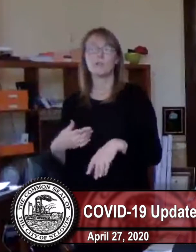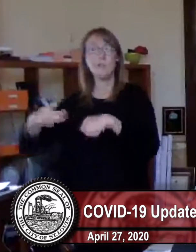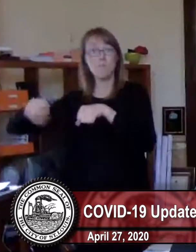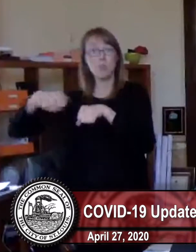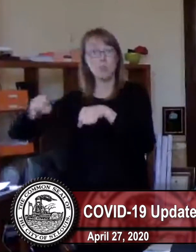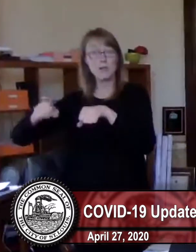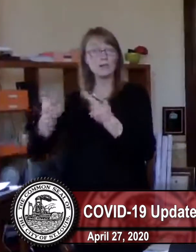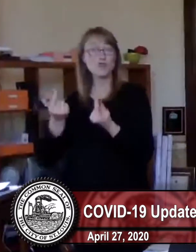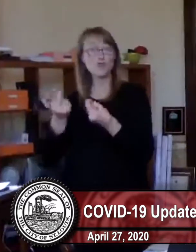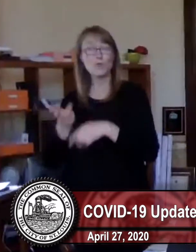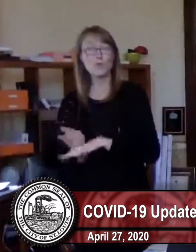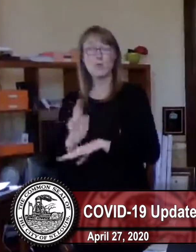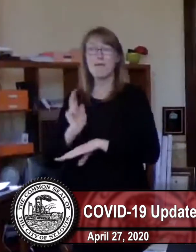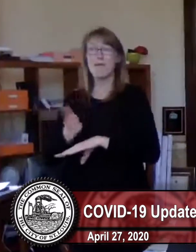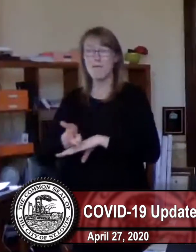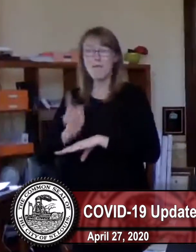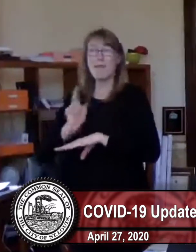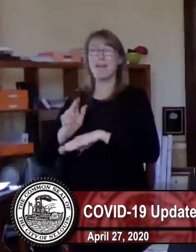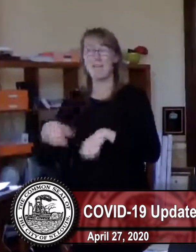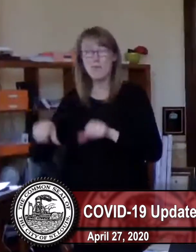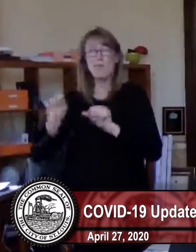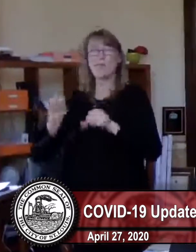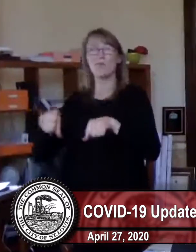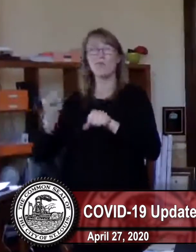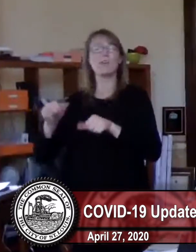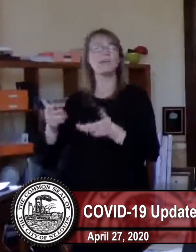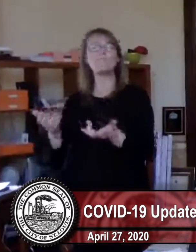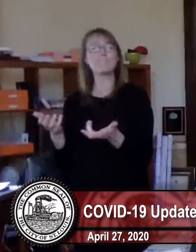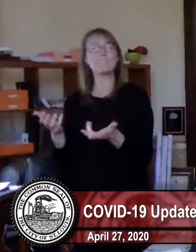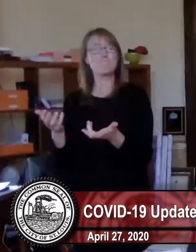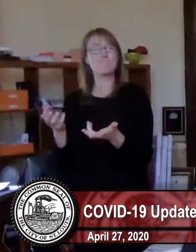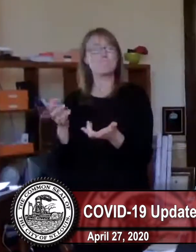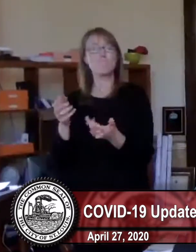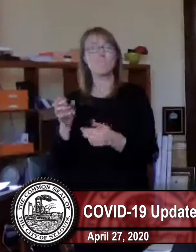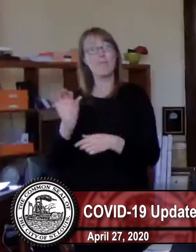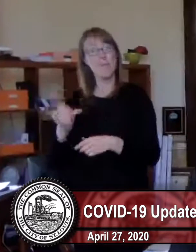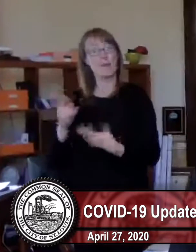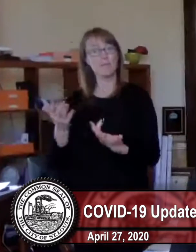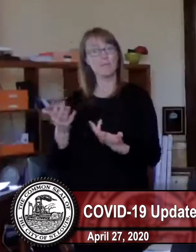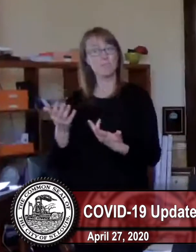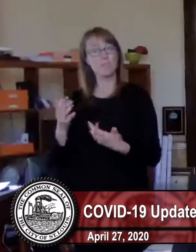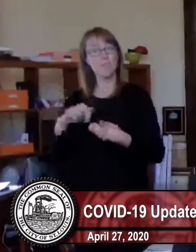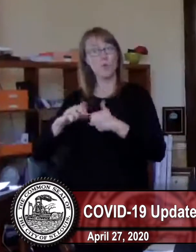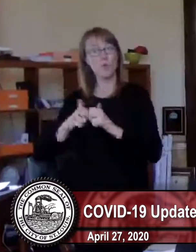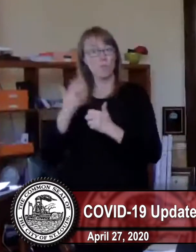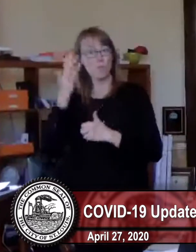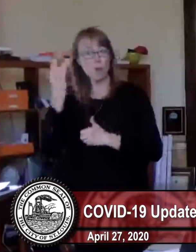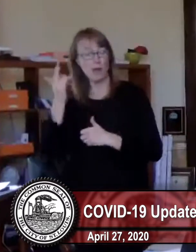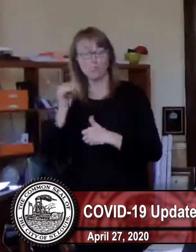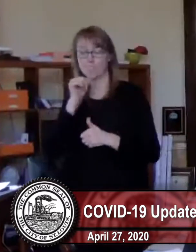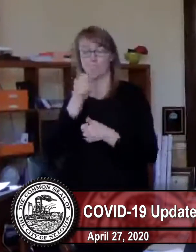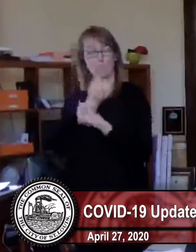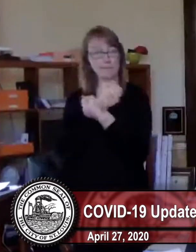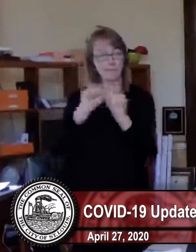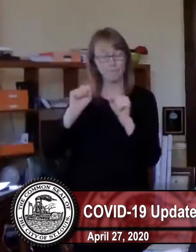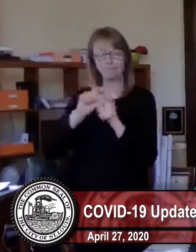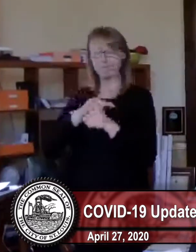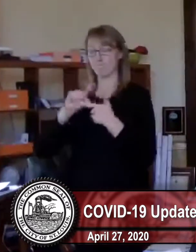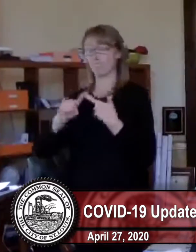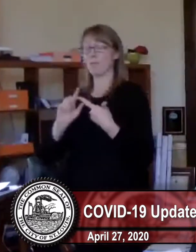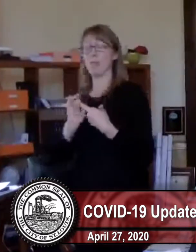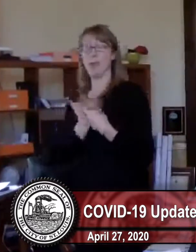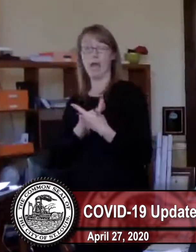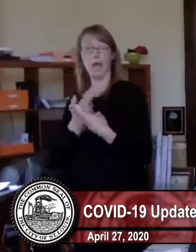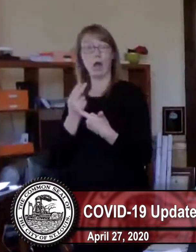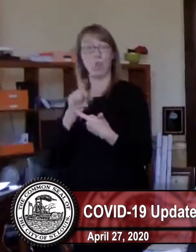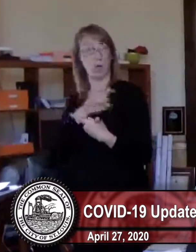one, it's unsafe. And two, it takes up a lot of our resources for what I guess is being done